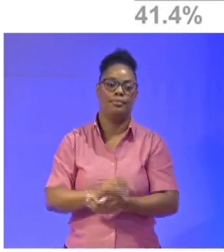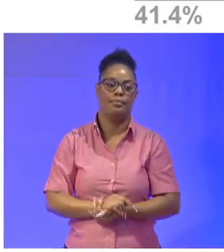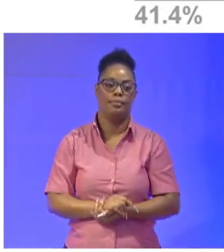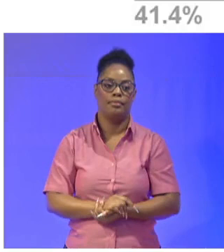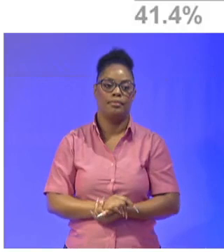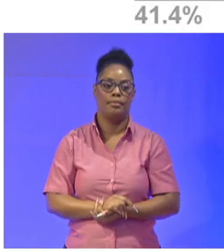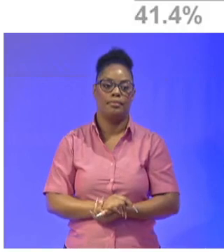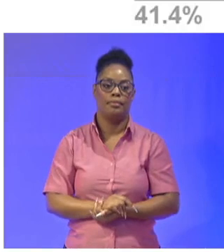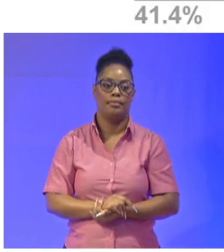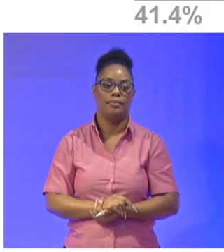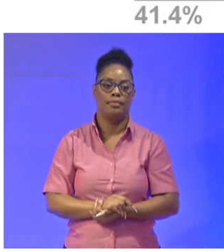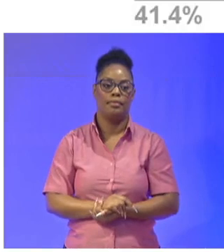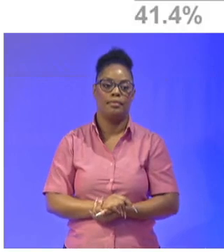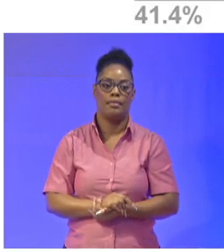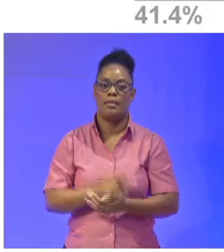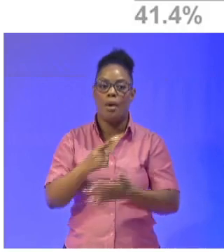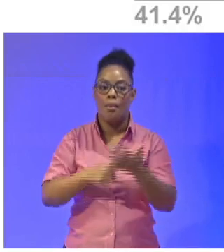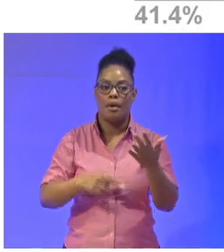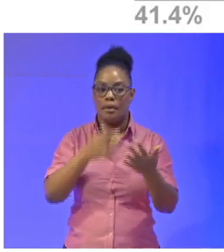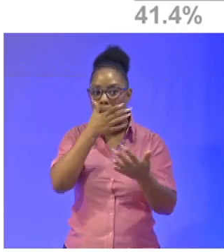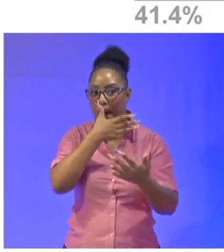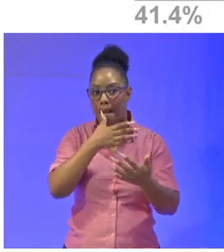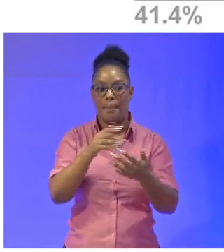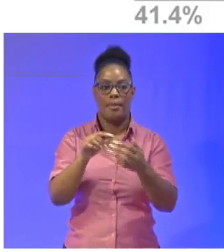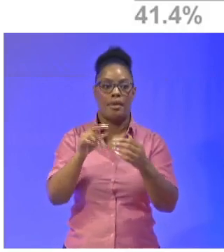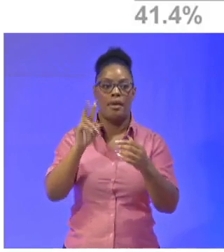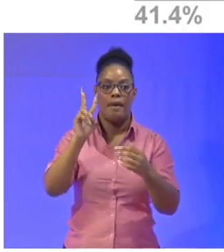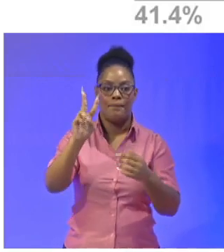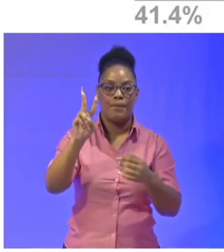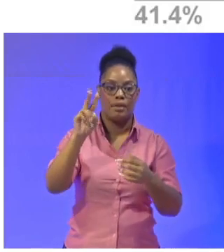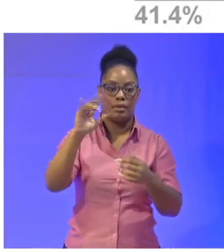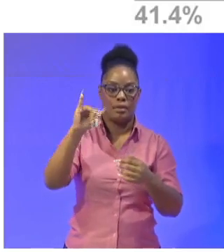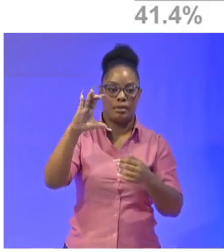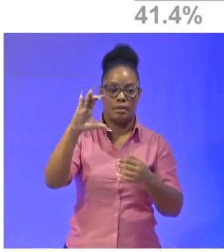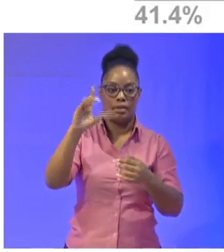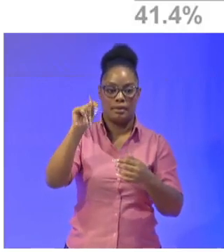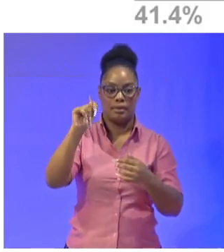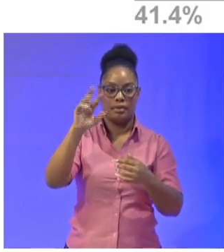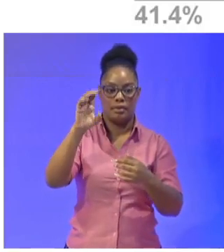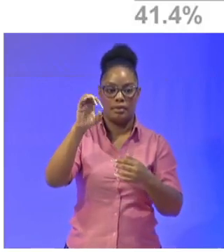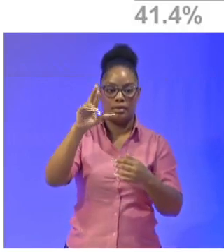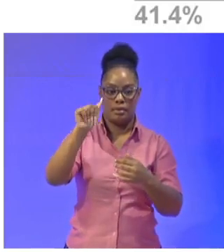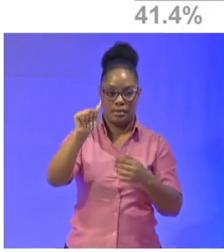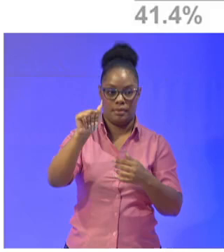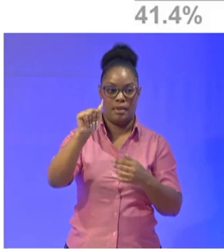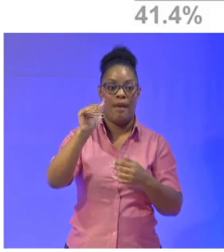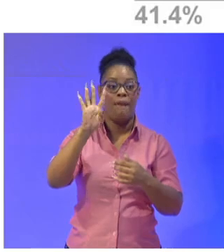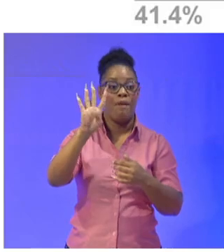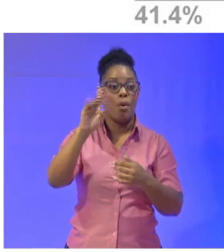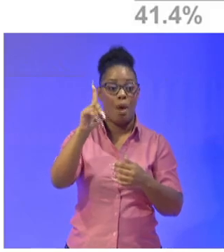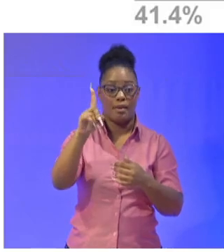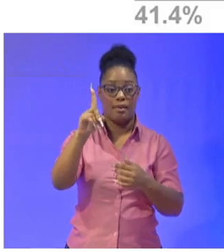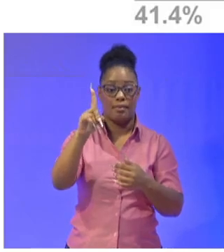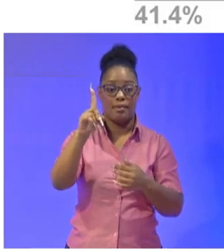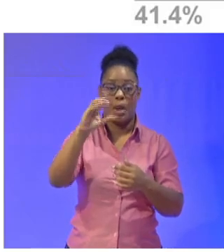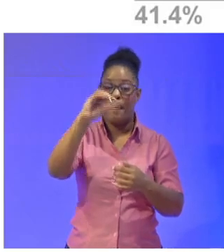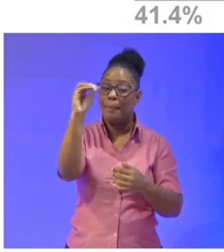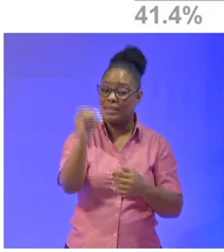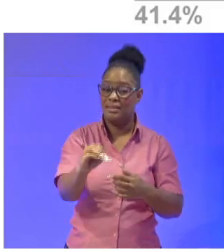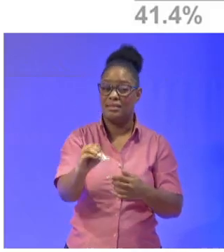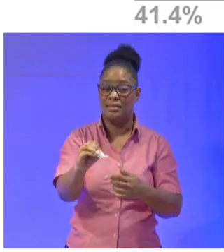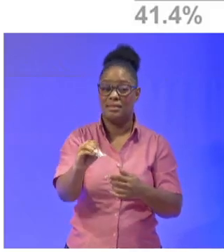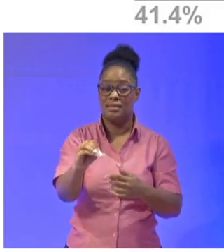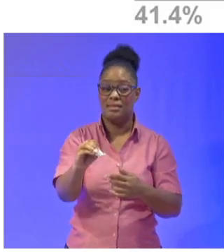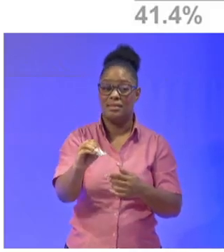jumps out at me straight away is that you see Victoria is at 41.4% of the active cases in the community, which is quite a